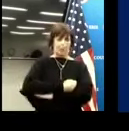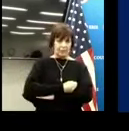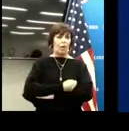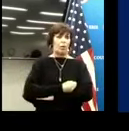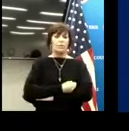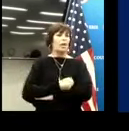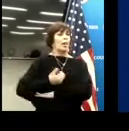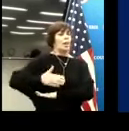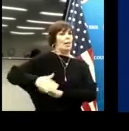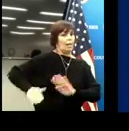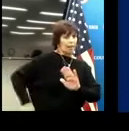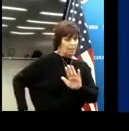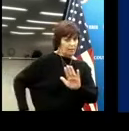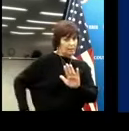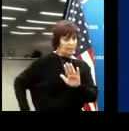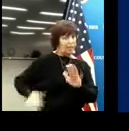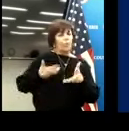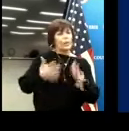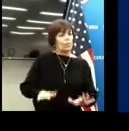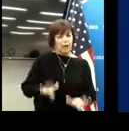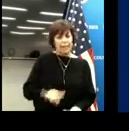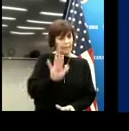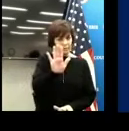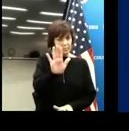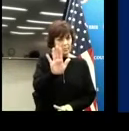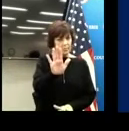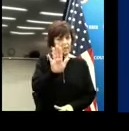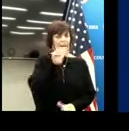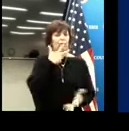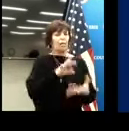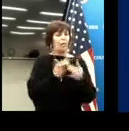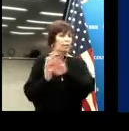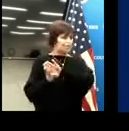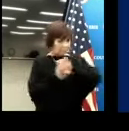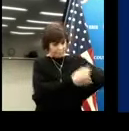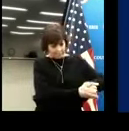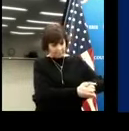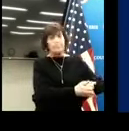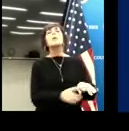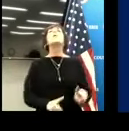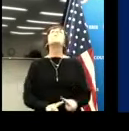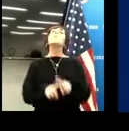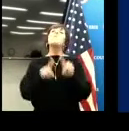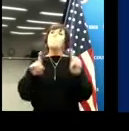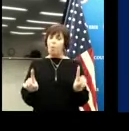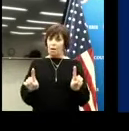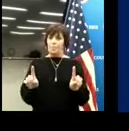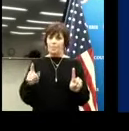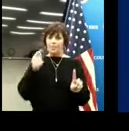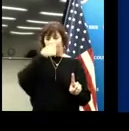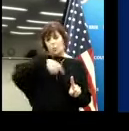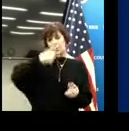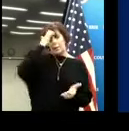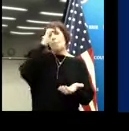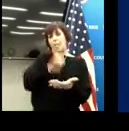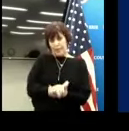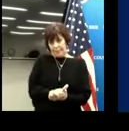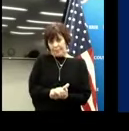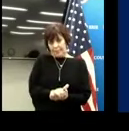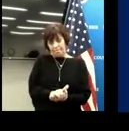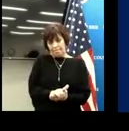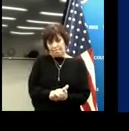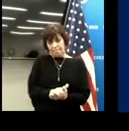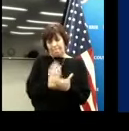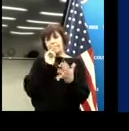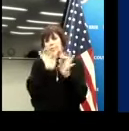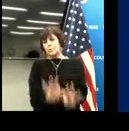essential businesses. And we don't want to go in the red zone, so we don't even want to talk about that. But we believe that it